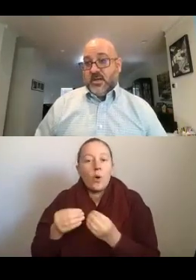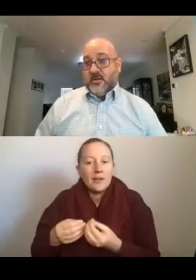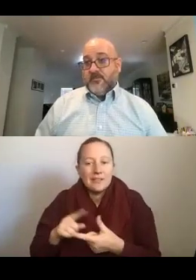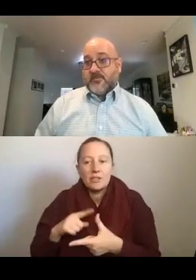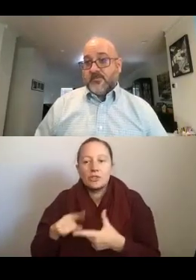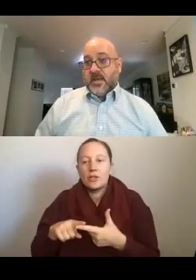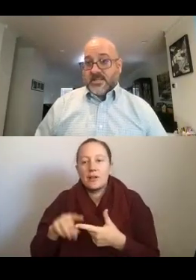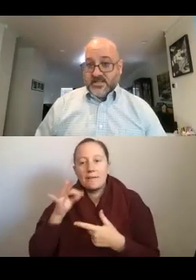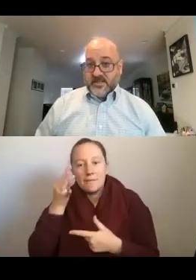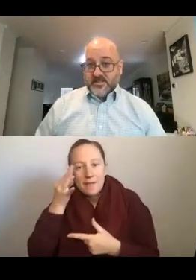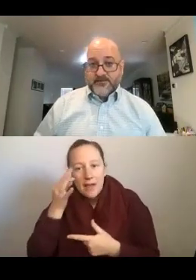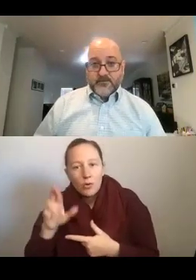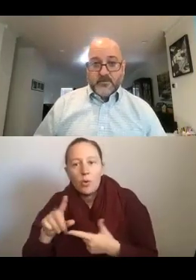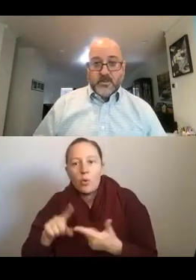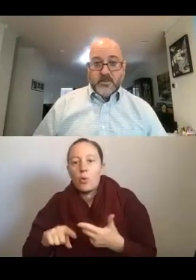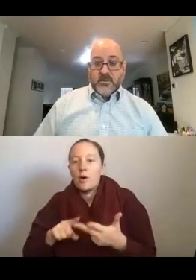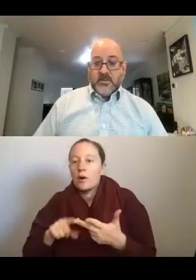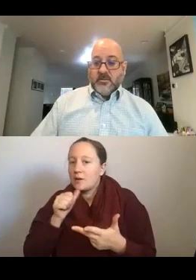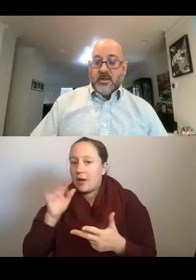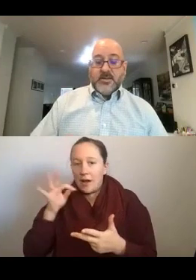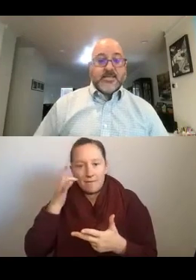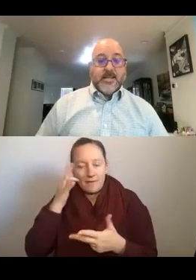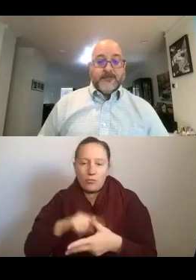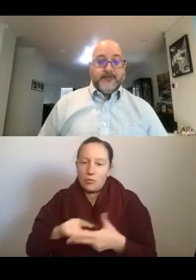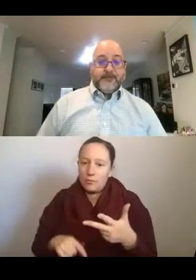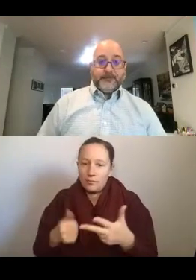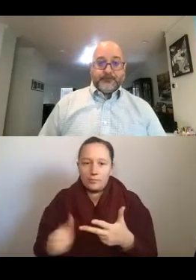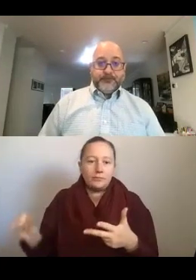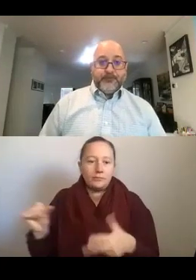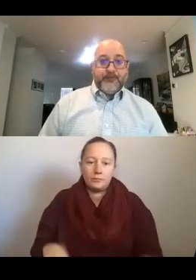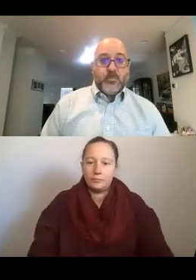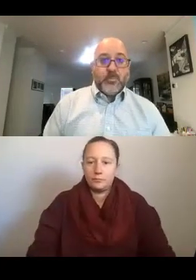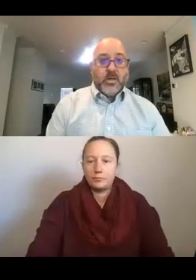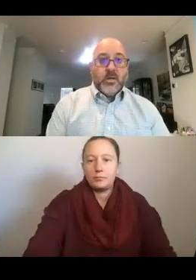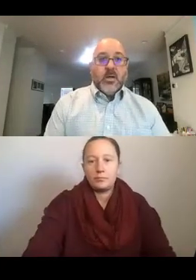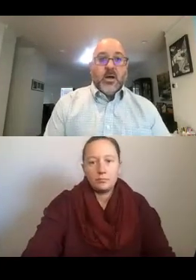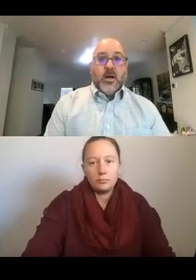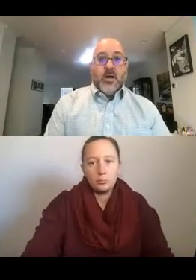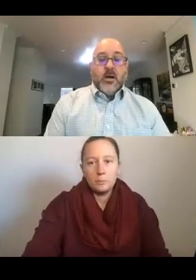non-federal activities. Next slide.